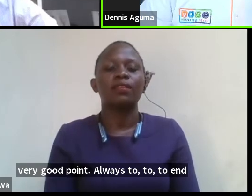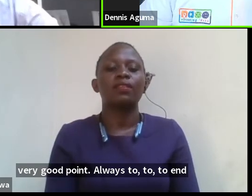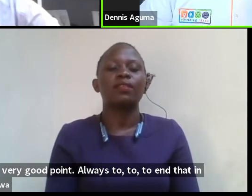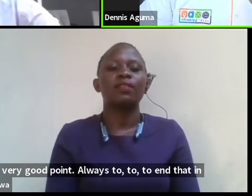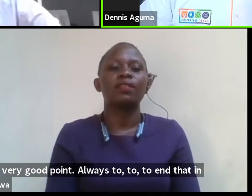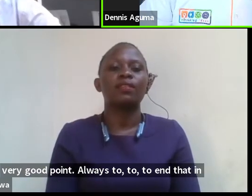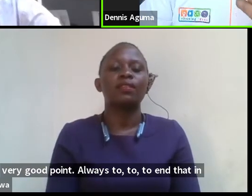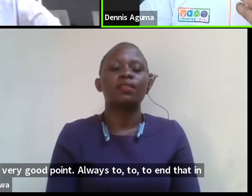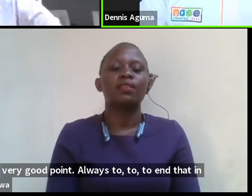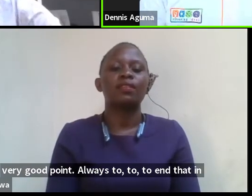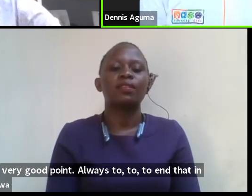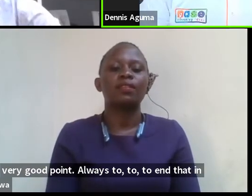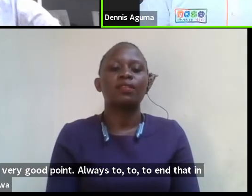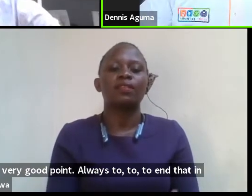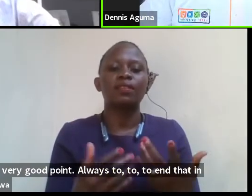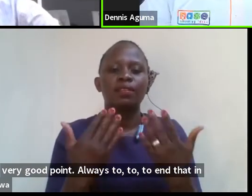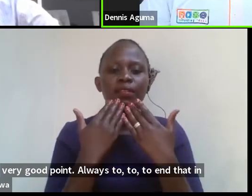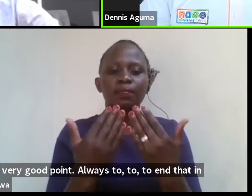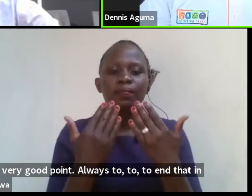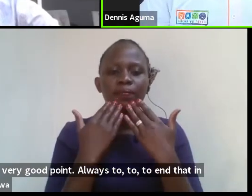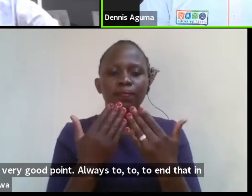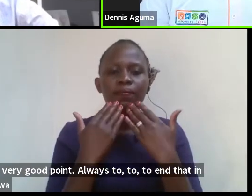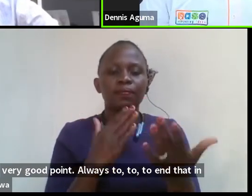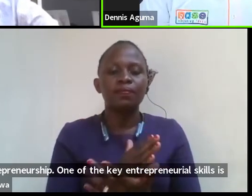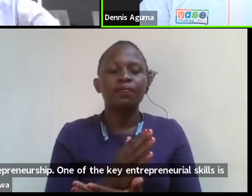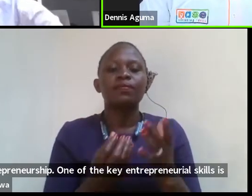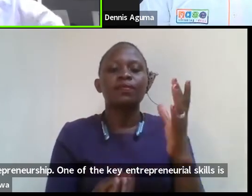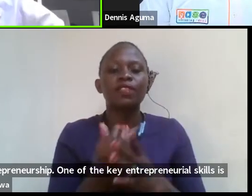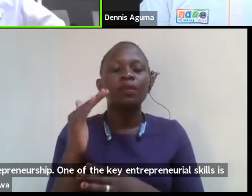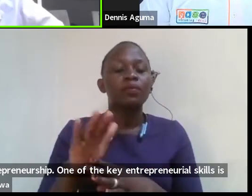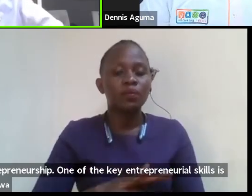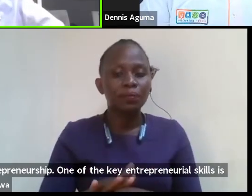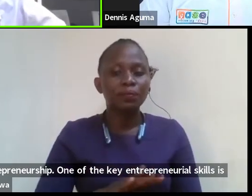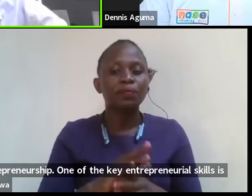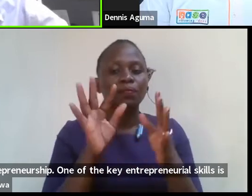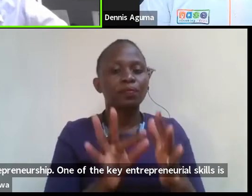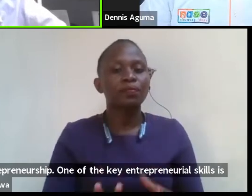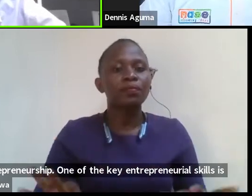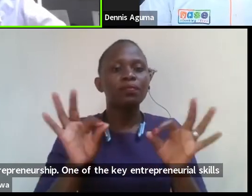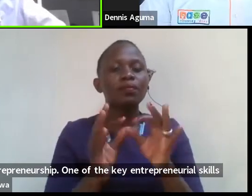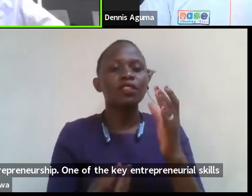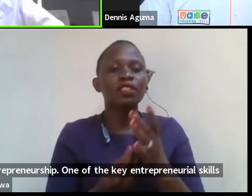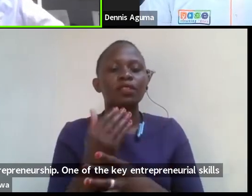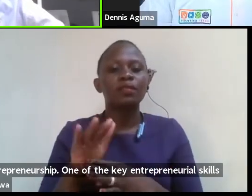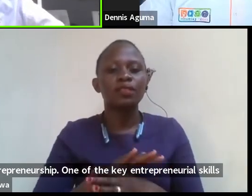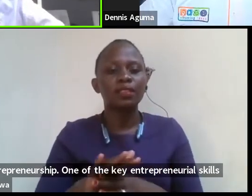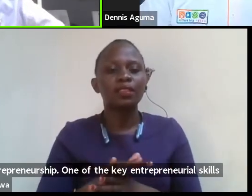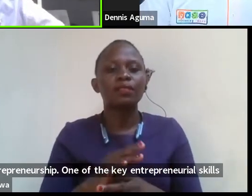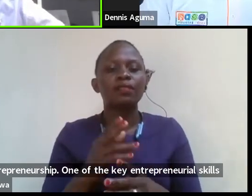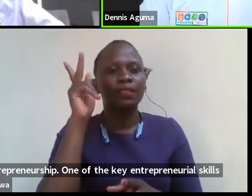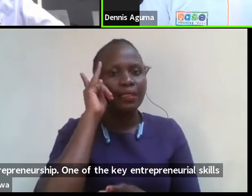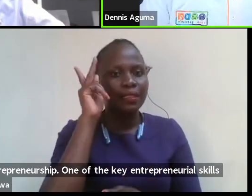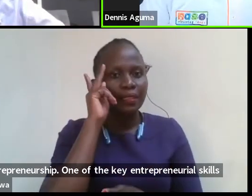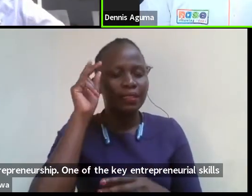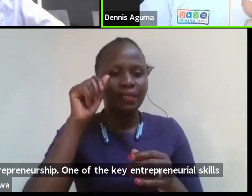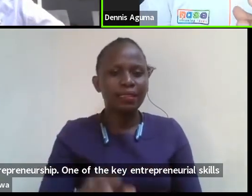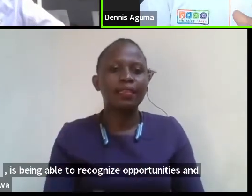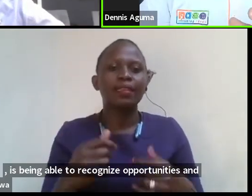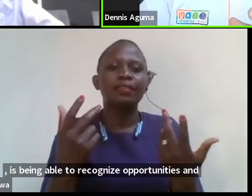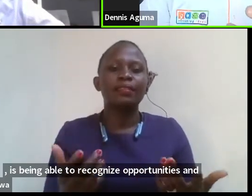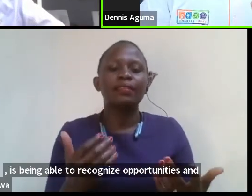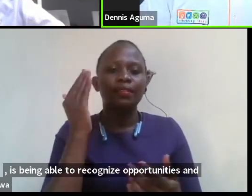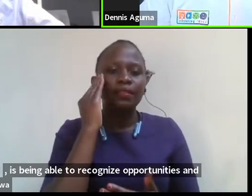entrepreneurship, one of the key entrepreneurial skills is being able to recognition of opportunities, and